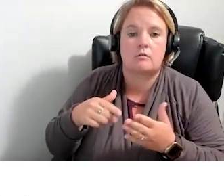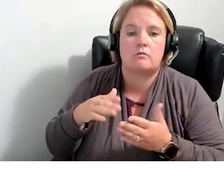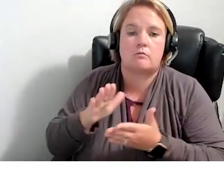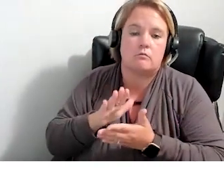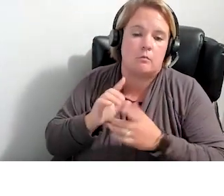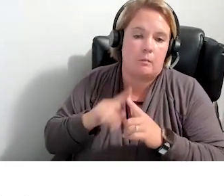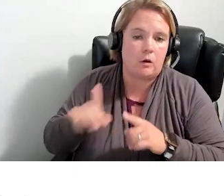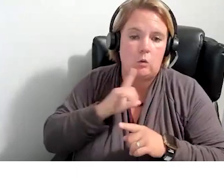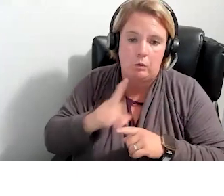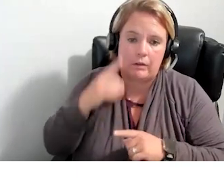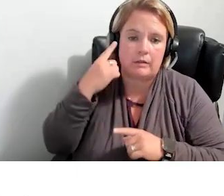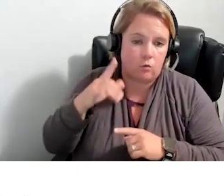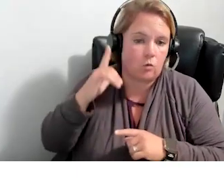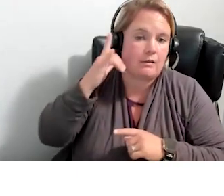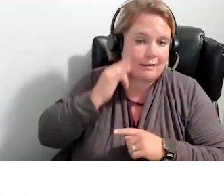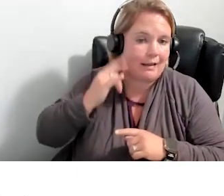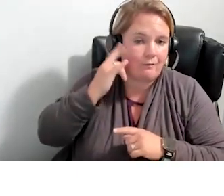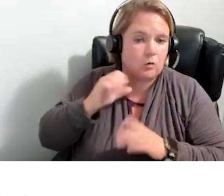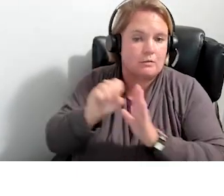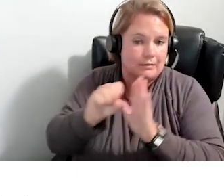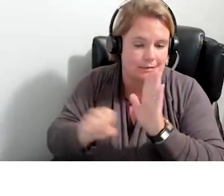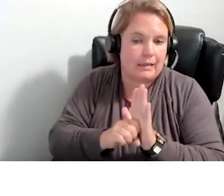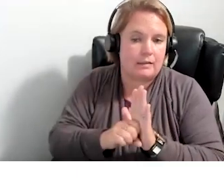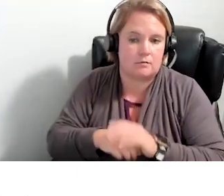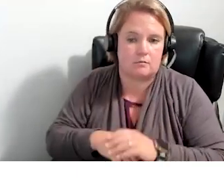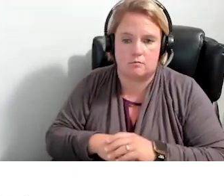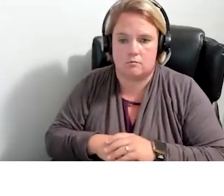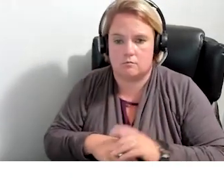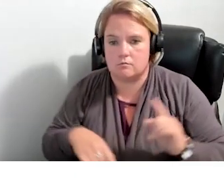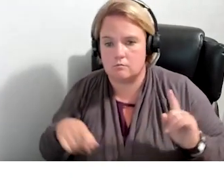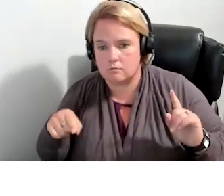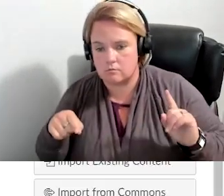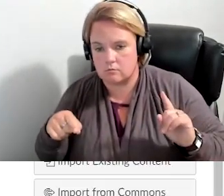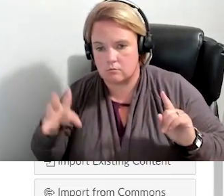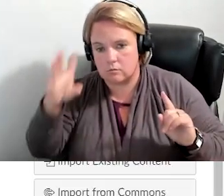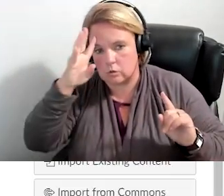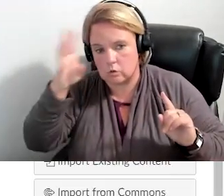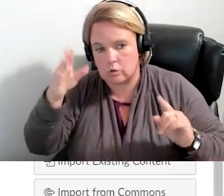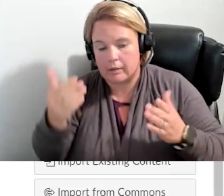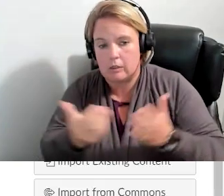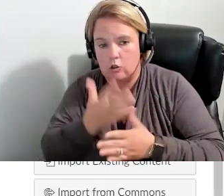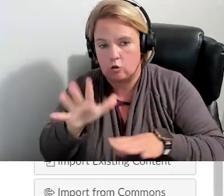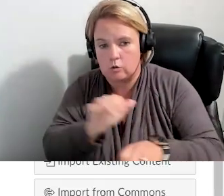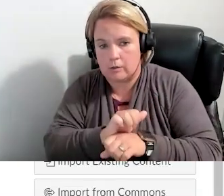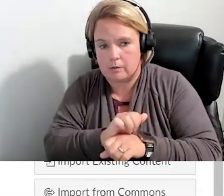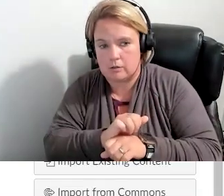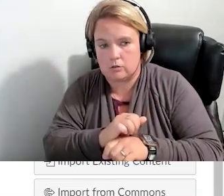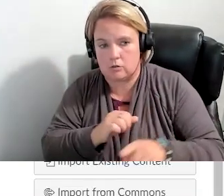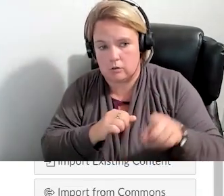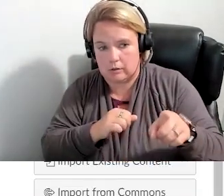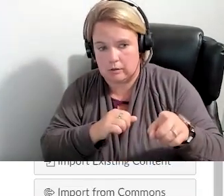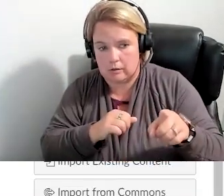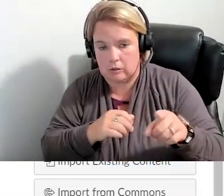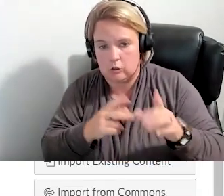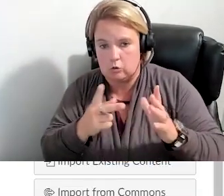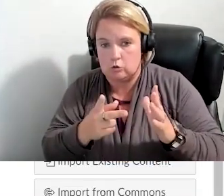for the state. And just to say here, to create a new assignment, you just take that assignment, you